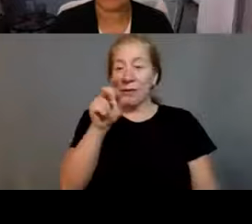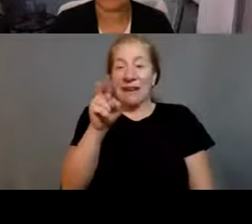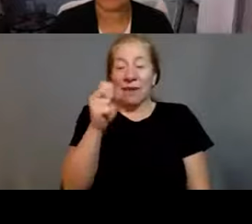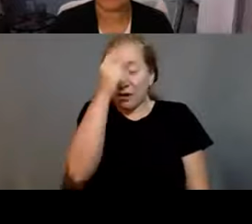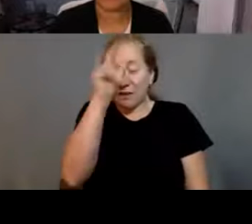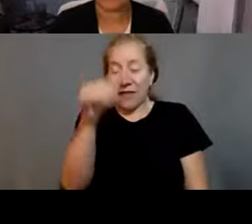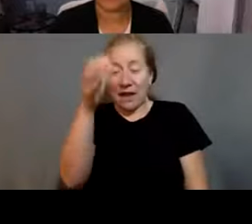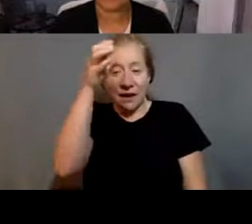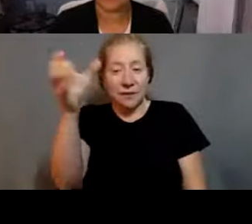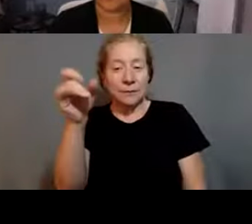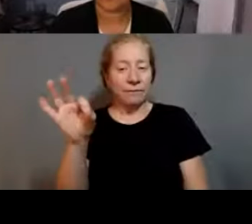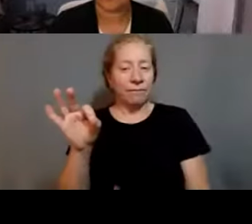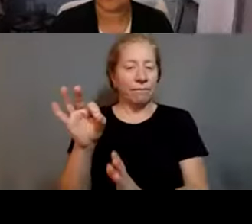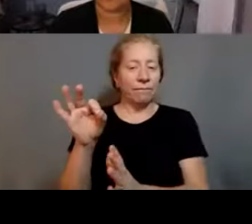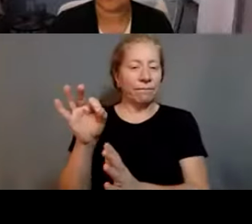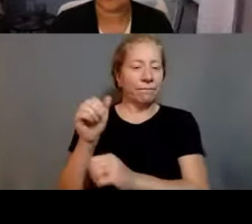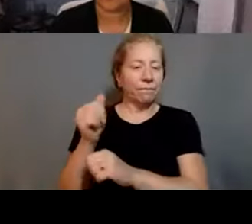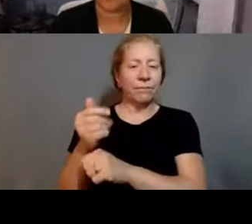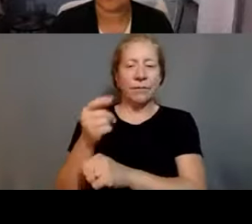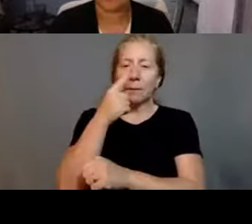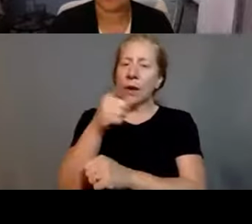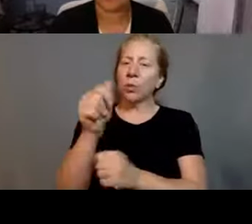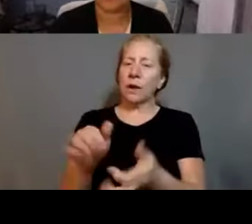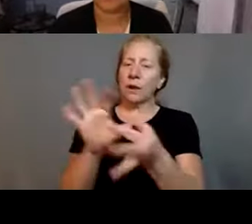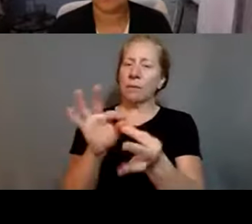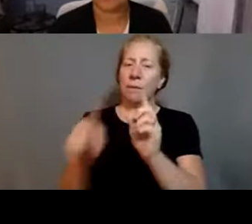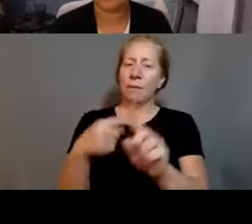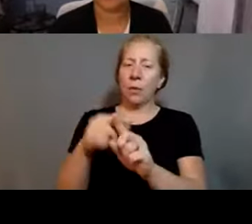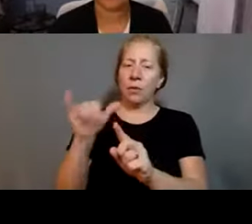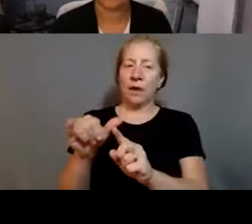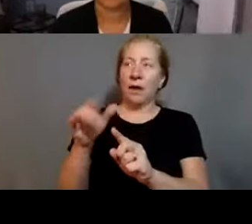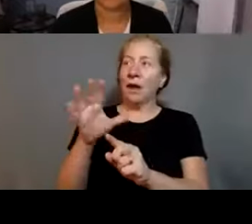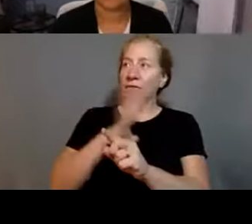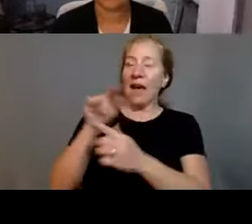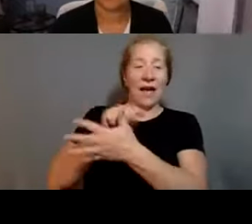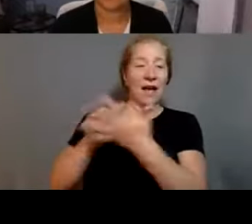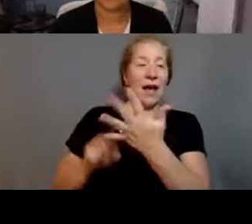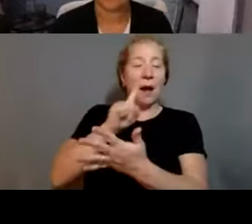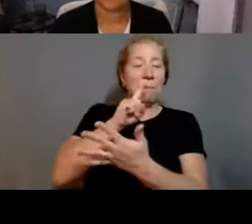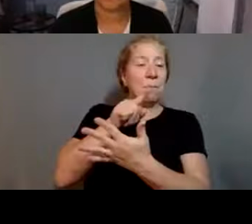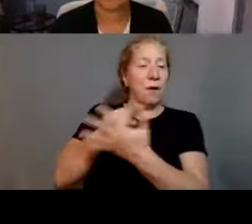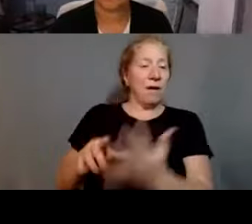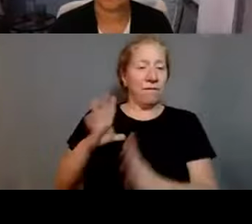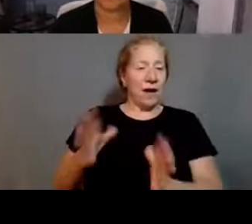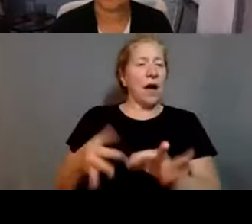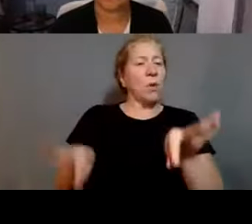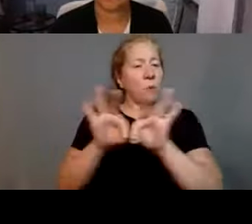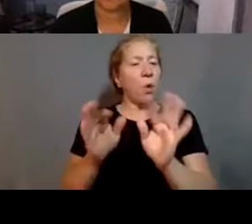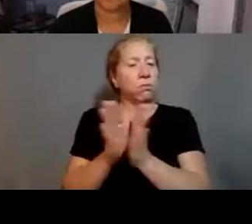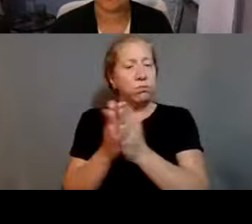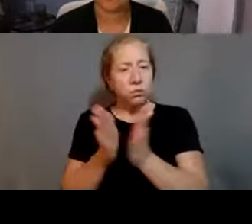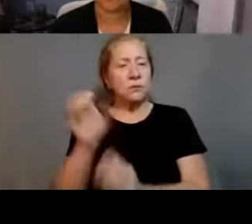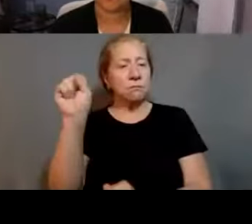so I'd like you to comment on that, where we're trying to, talk about books that are important